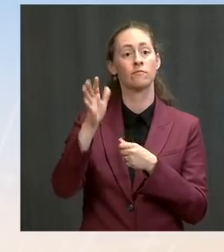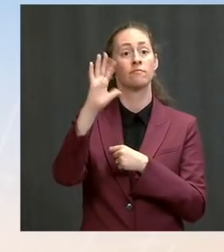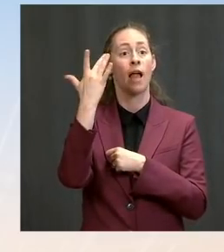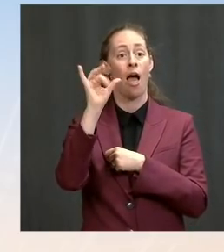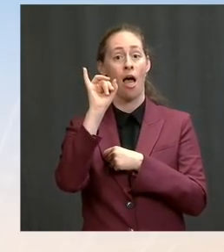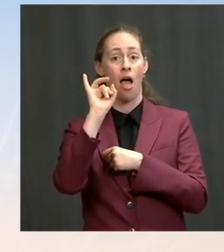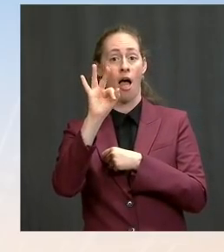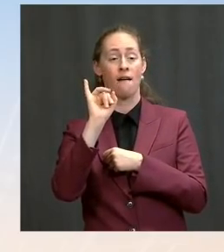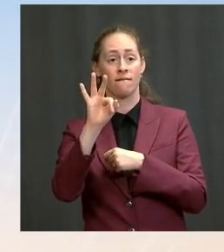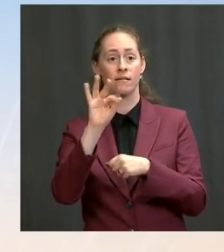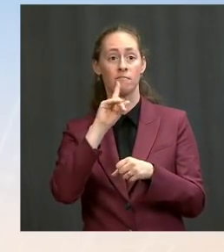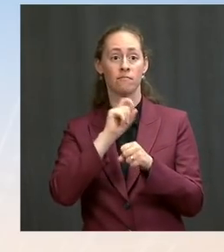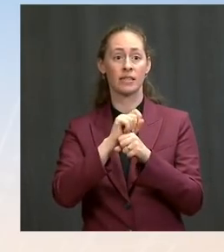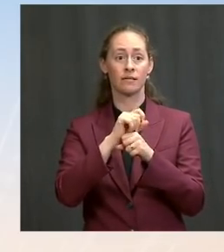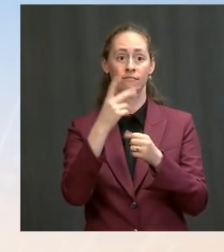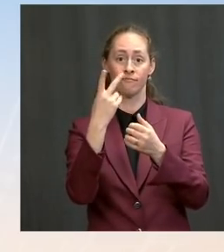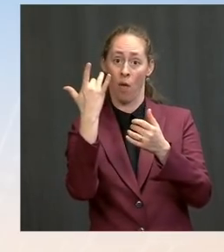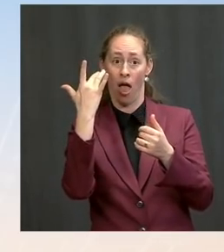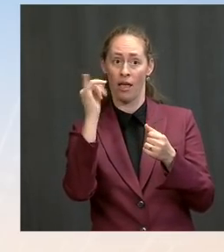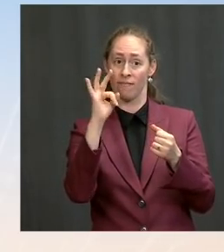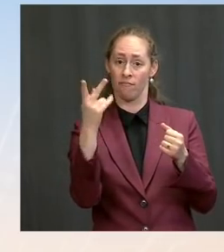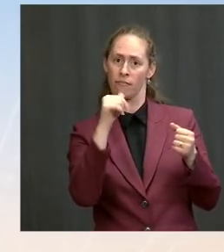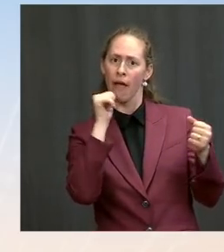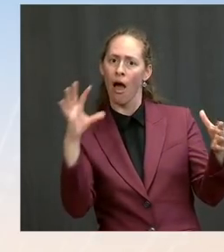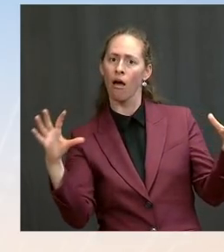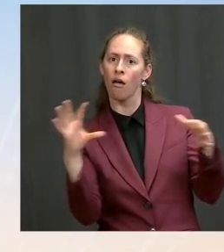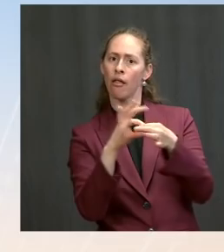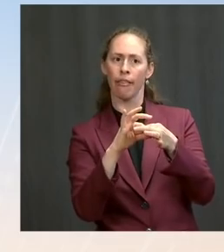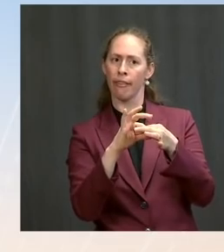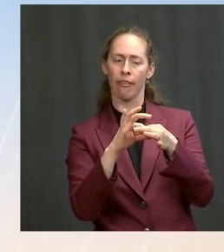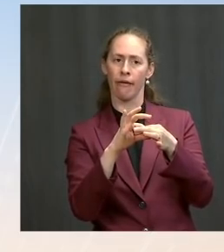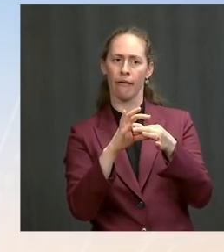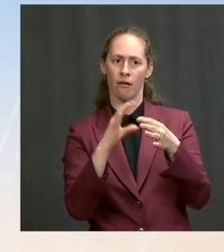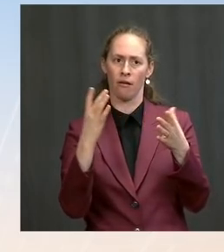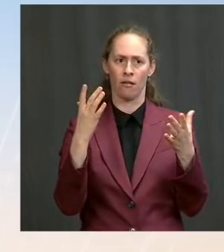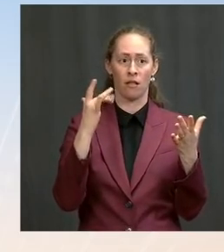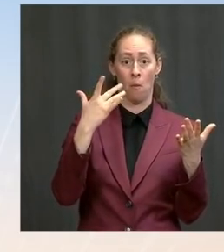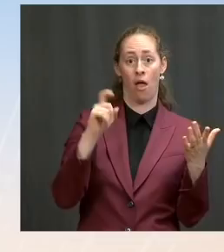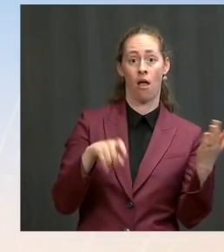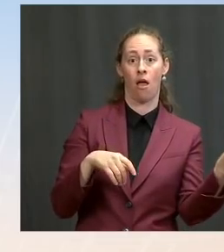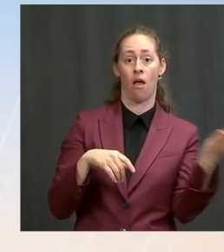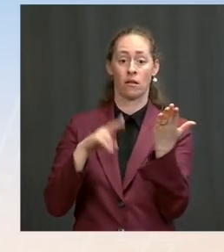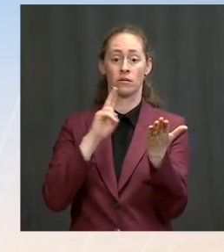in some sort of way, is this putting that deal in jeopardy? Again, I will leave it to